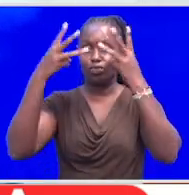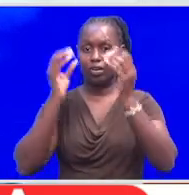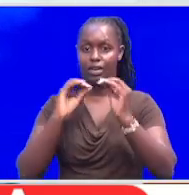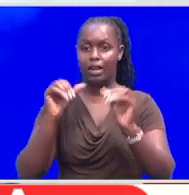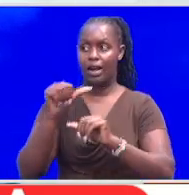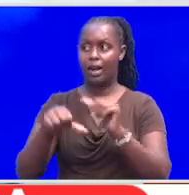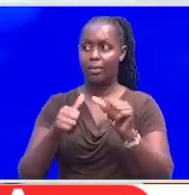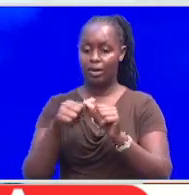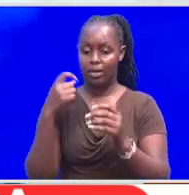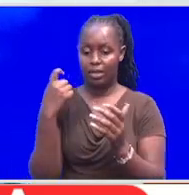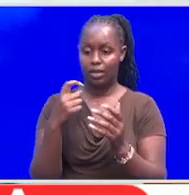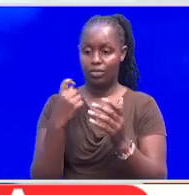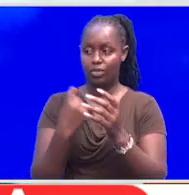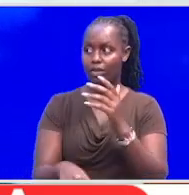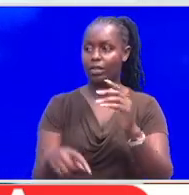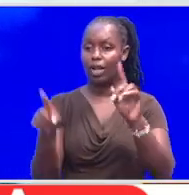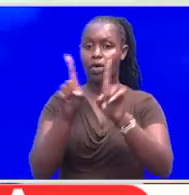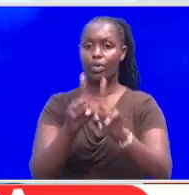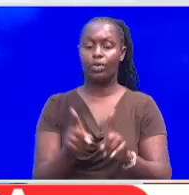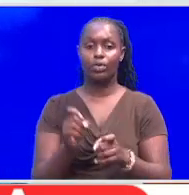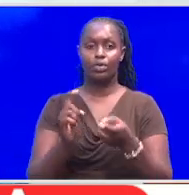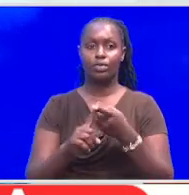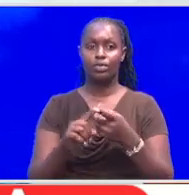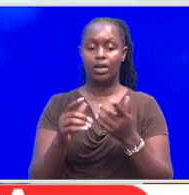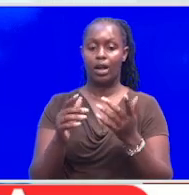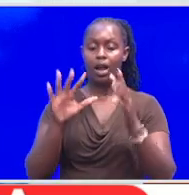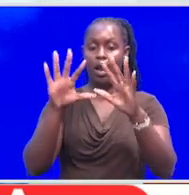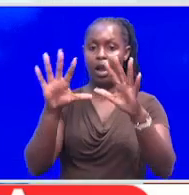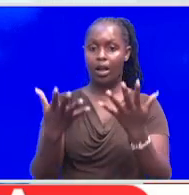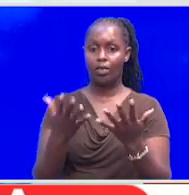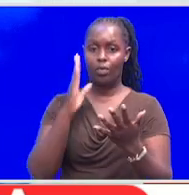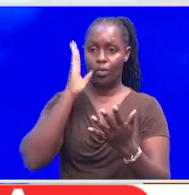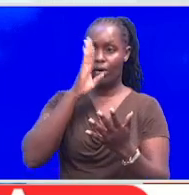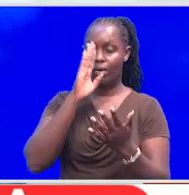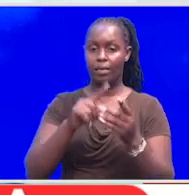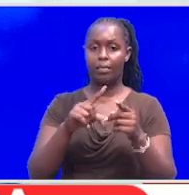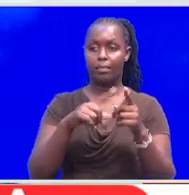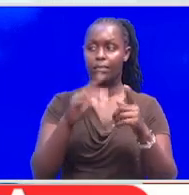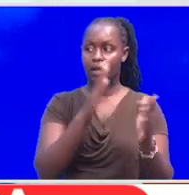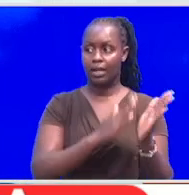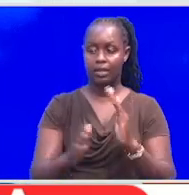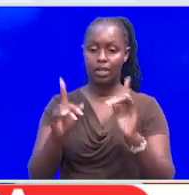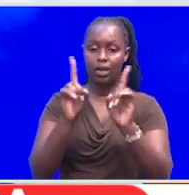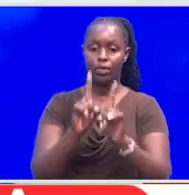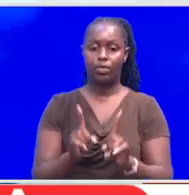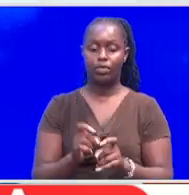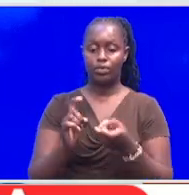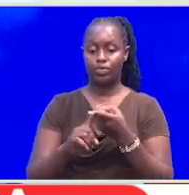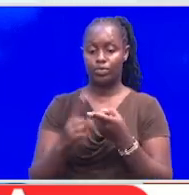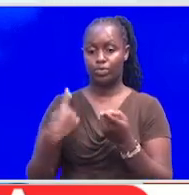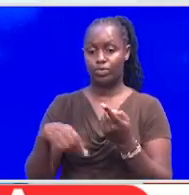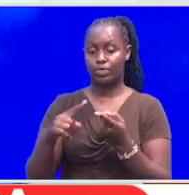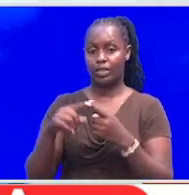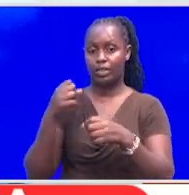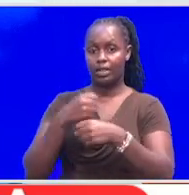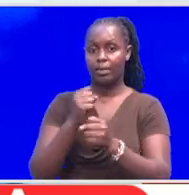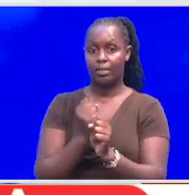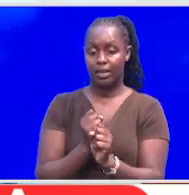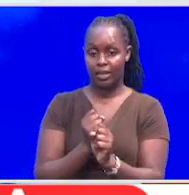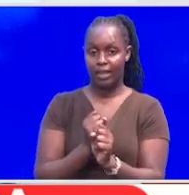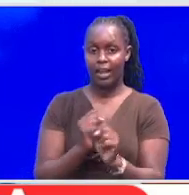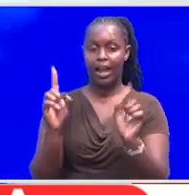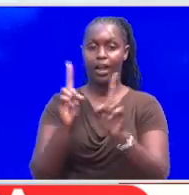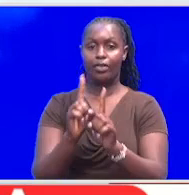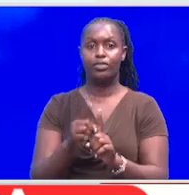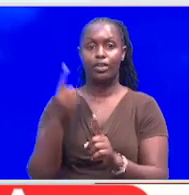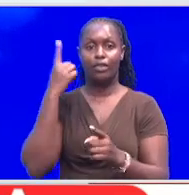your transactions and no longer about how will I arrange the logistics, but also the customs and the taxes and all the other parts and